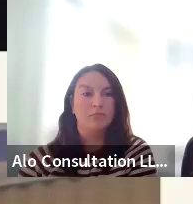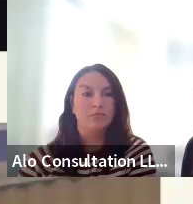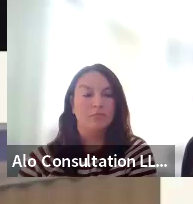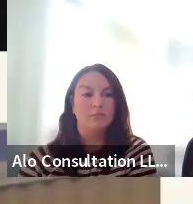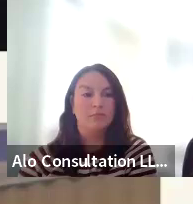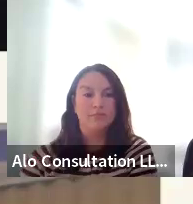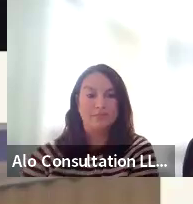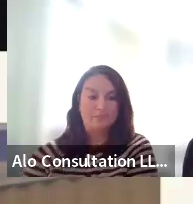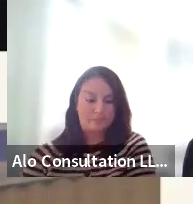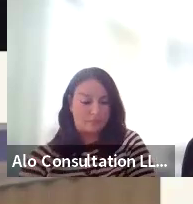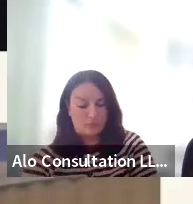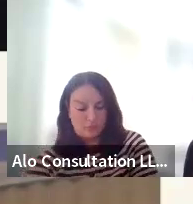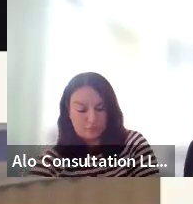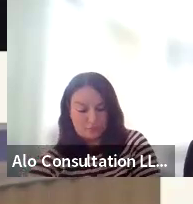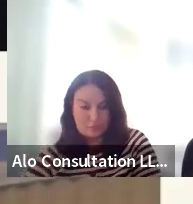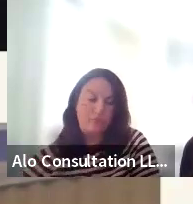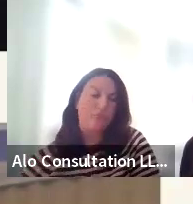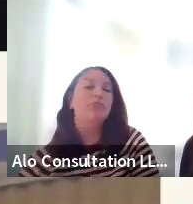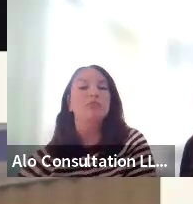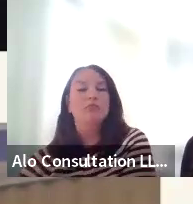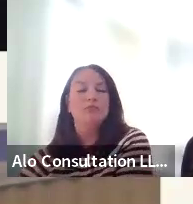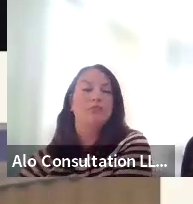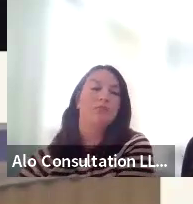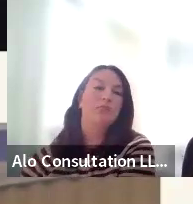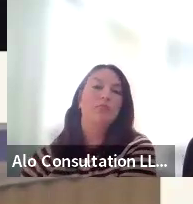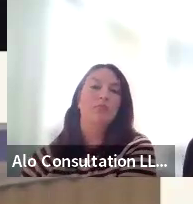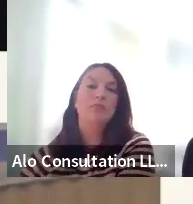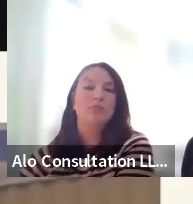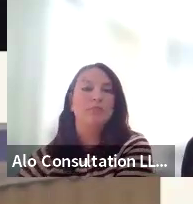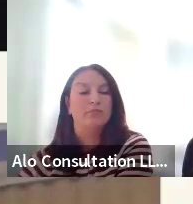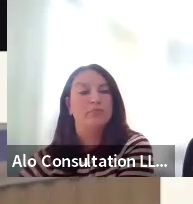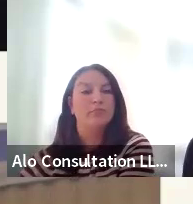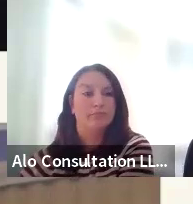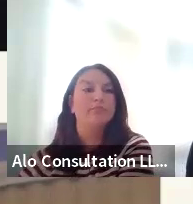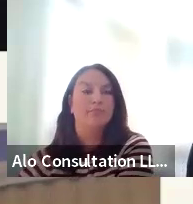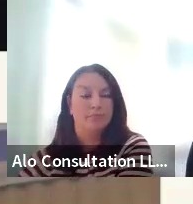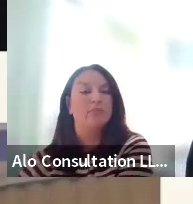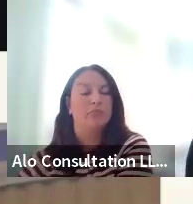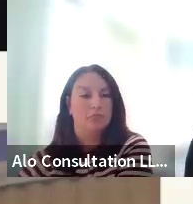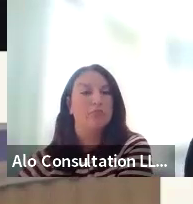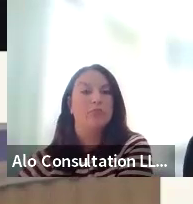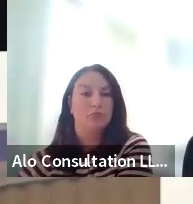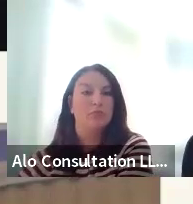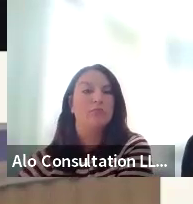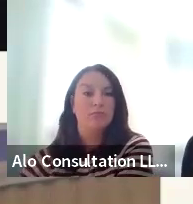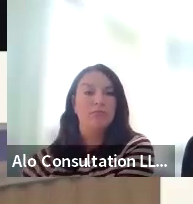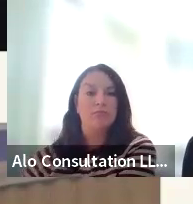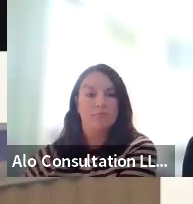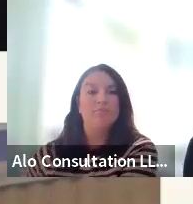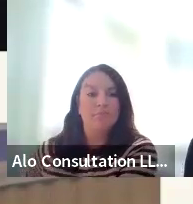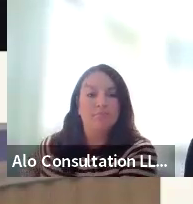rights and presented them to the department and to many other regional centers across the state, and they're really taking